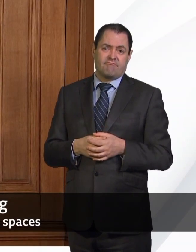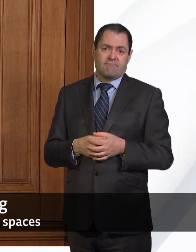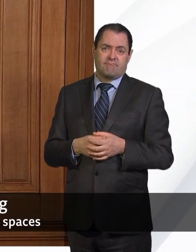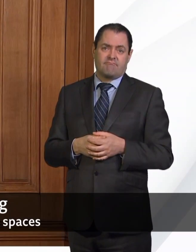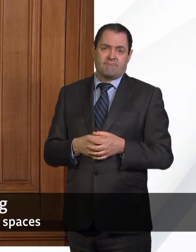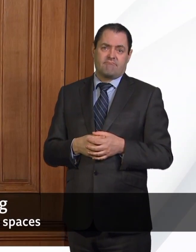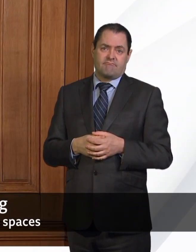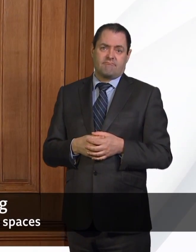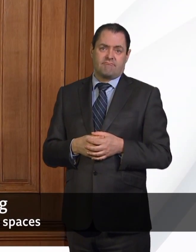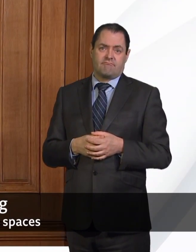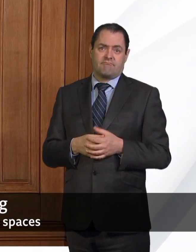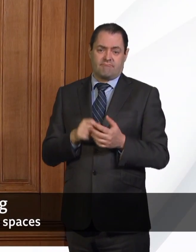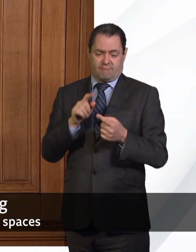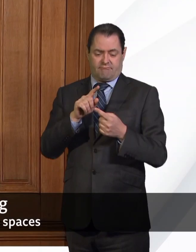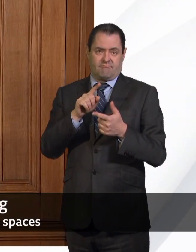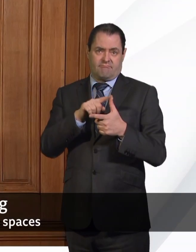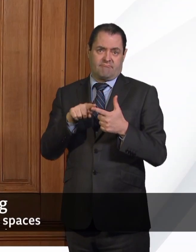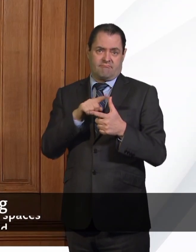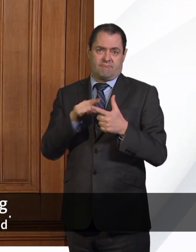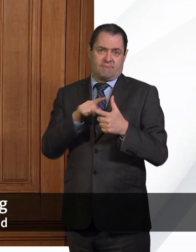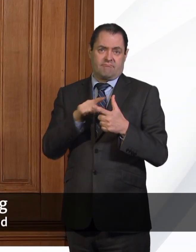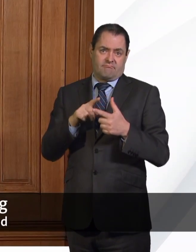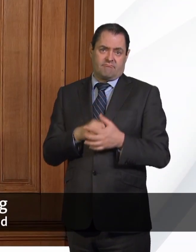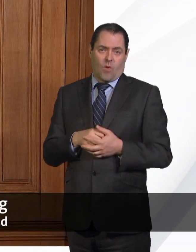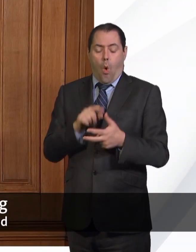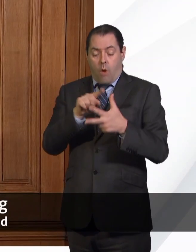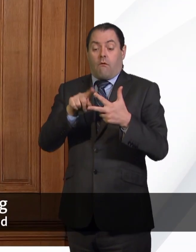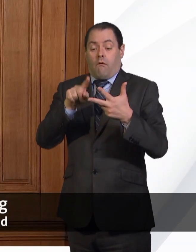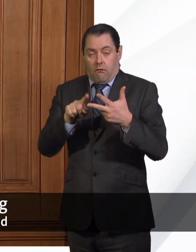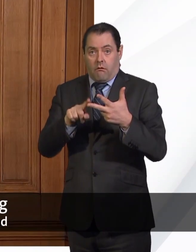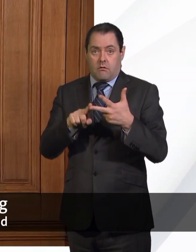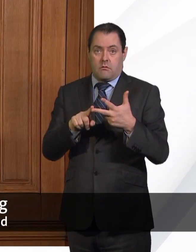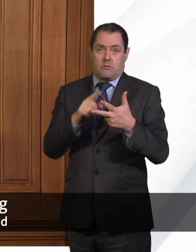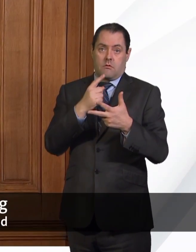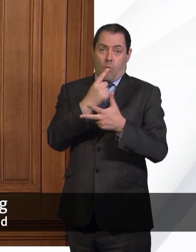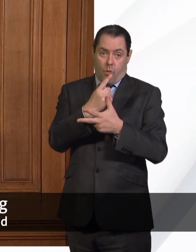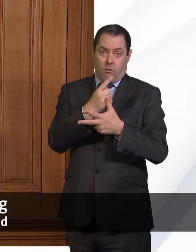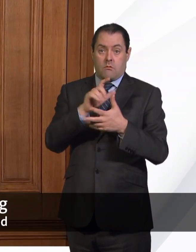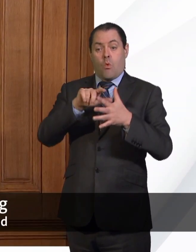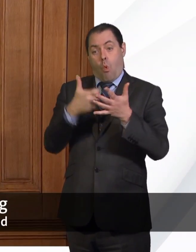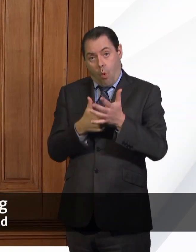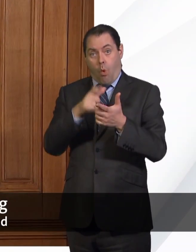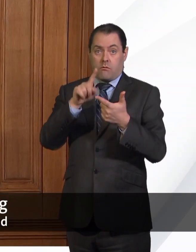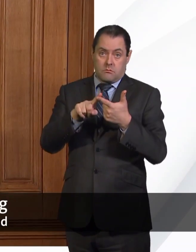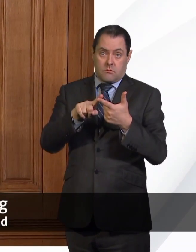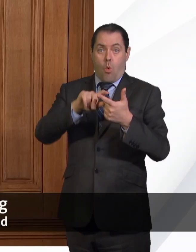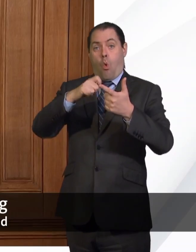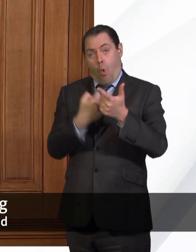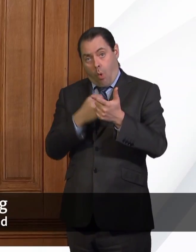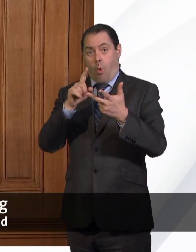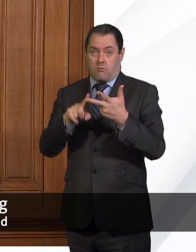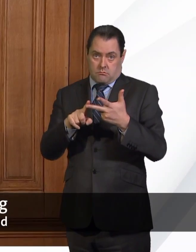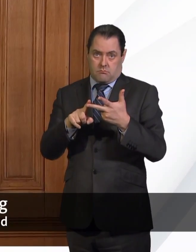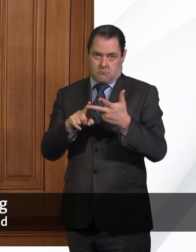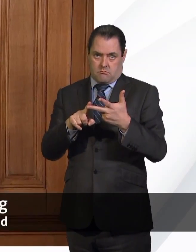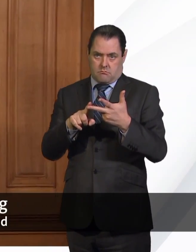with symptoms will have one of those three. And it's an or, not an and. You can any one of them, and then you get